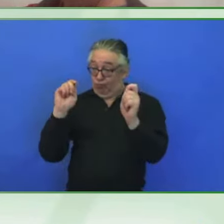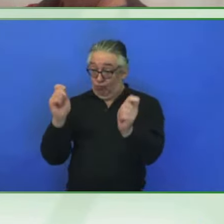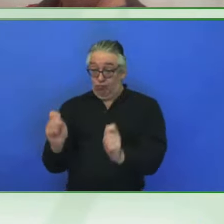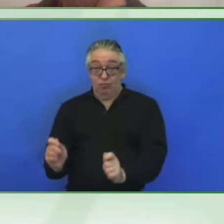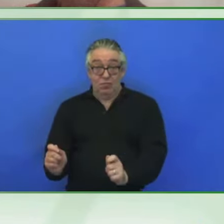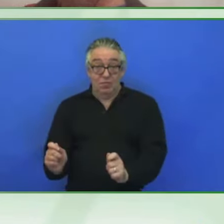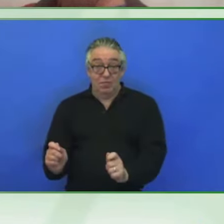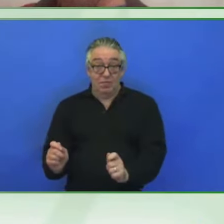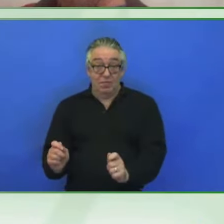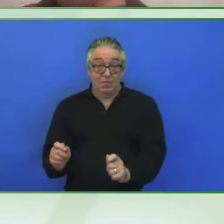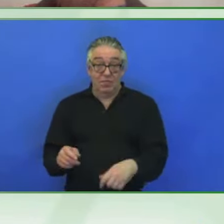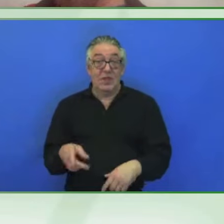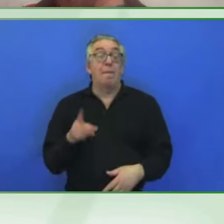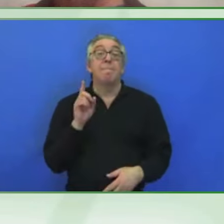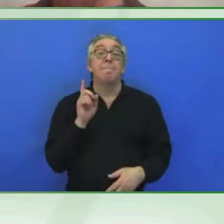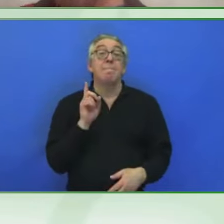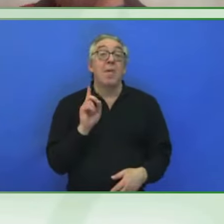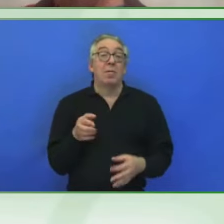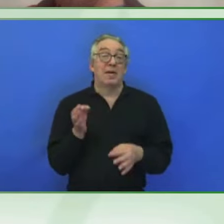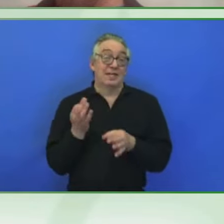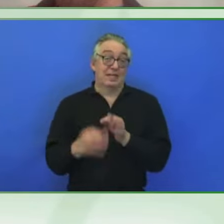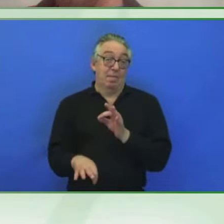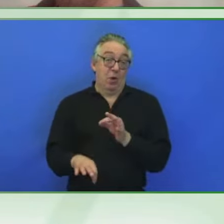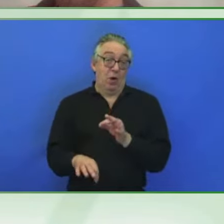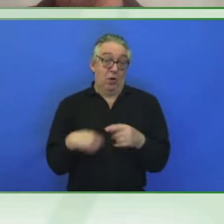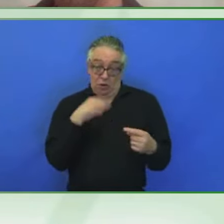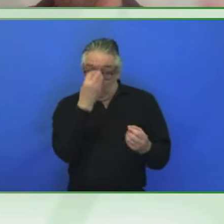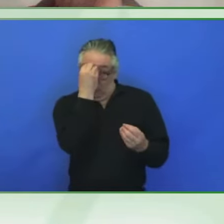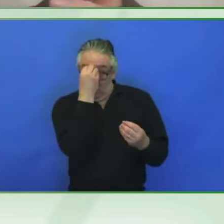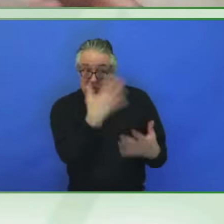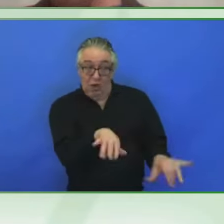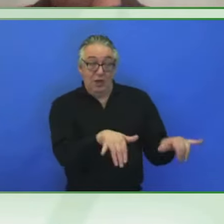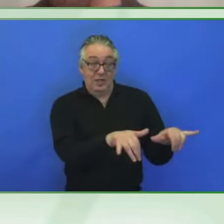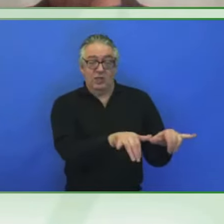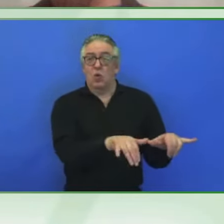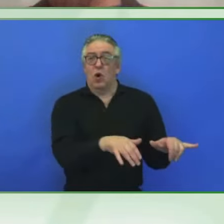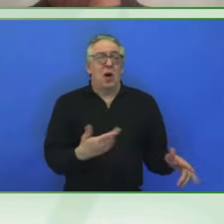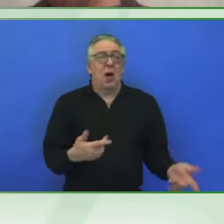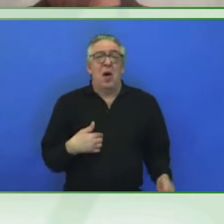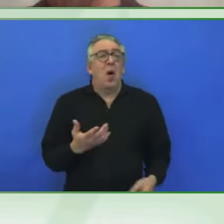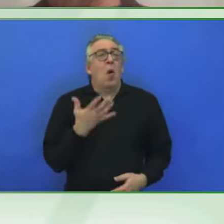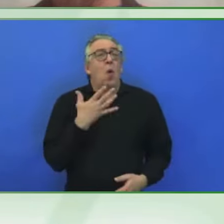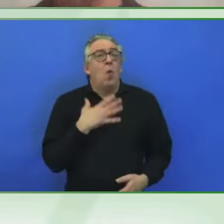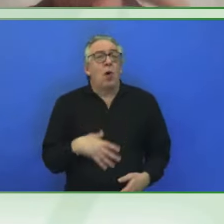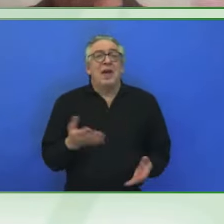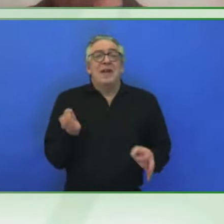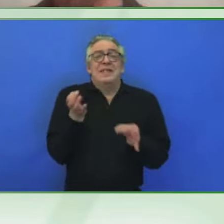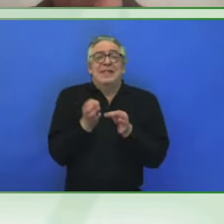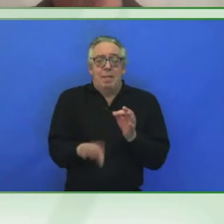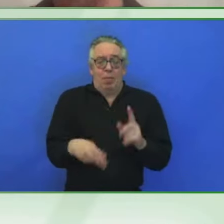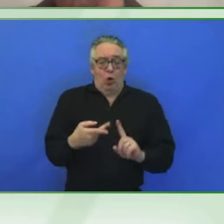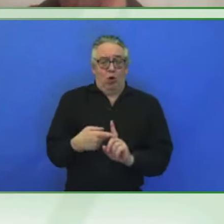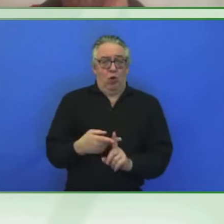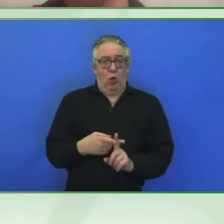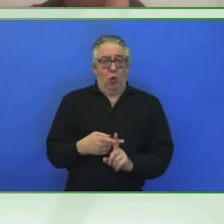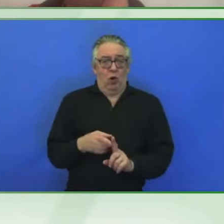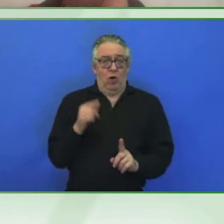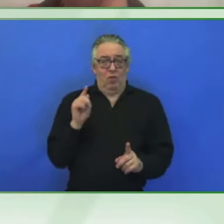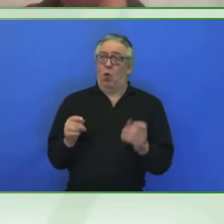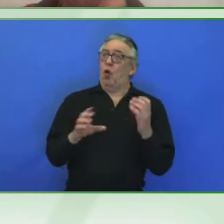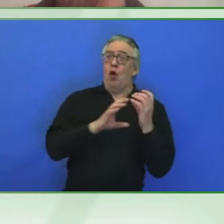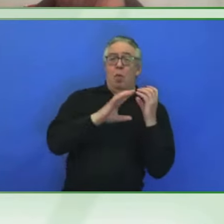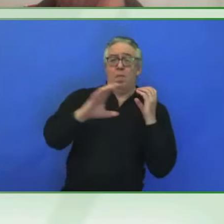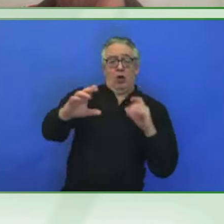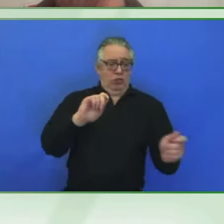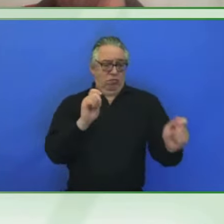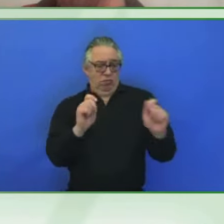simple. You've got to be able to install it and fix it with basic tools. You shouldn't need to have specialist equipment or specialist training. It's